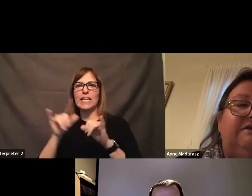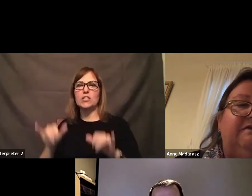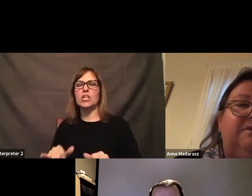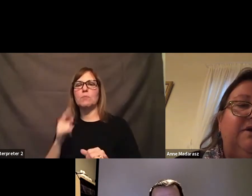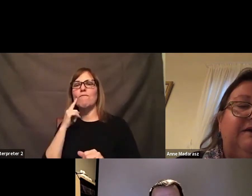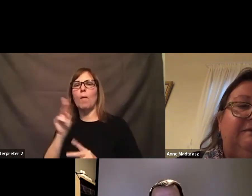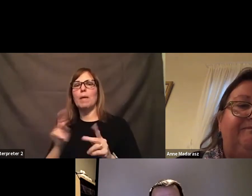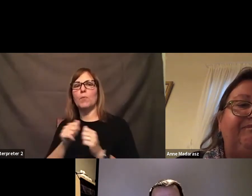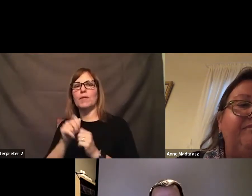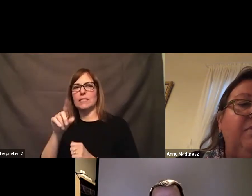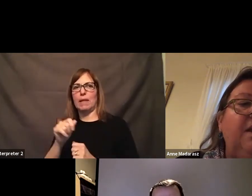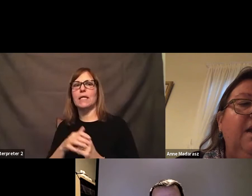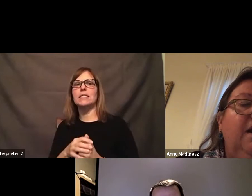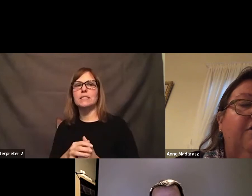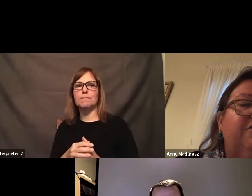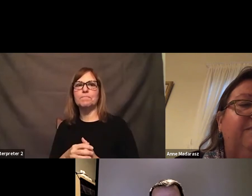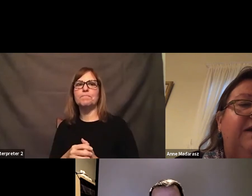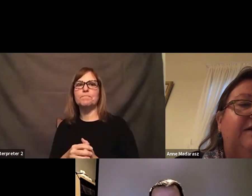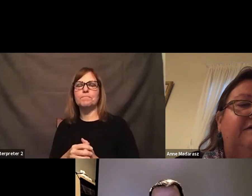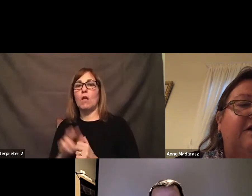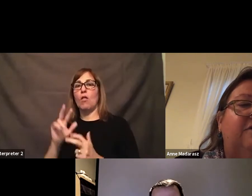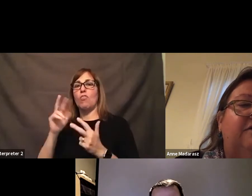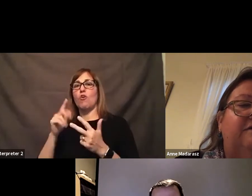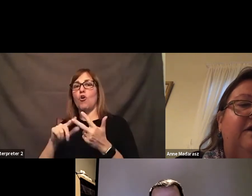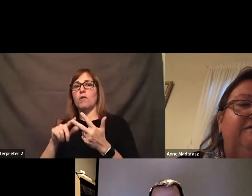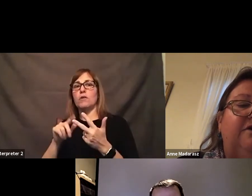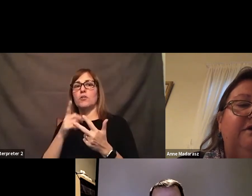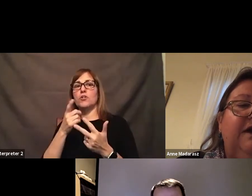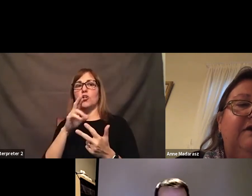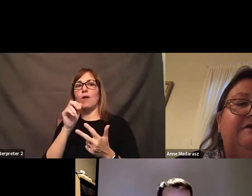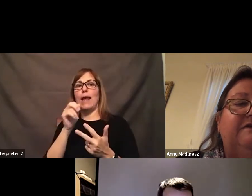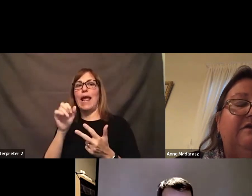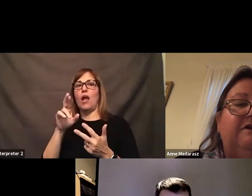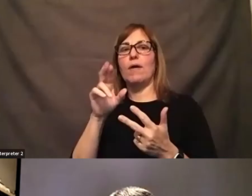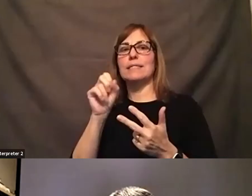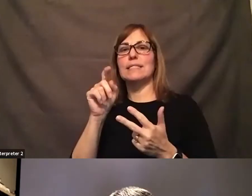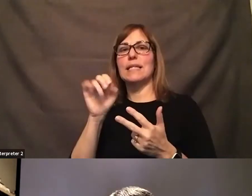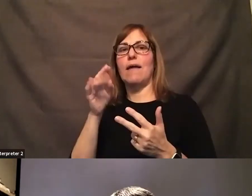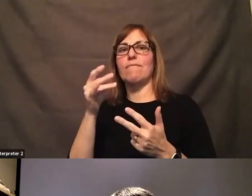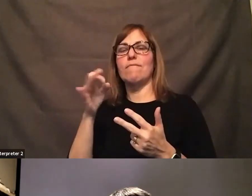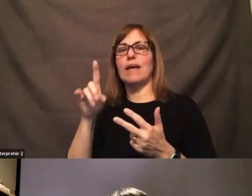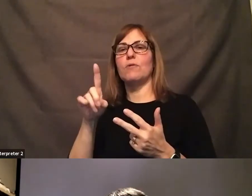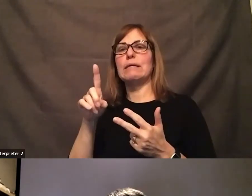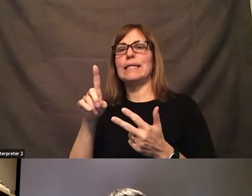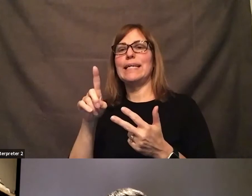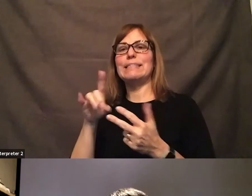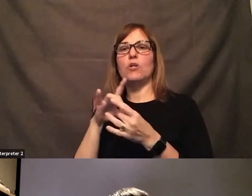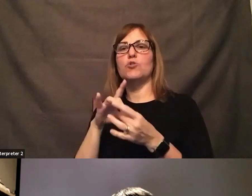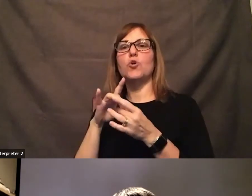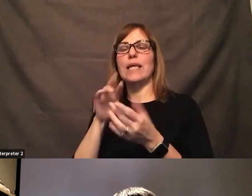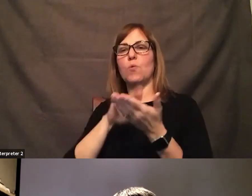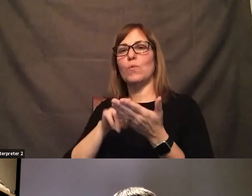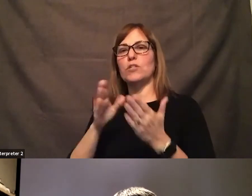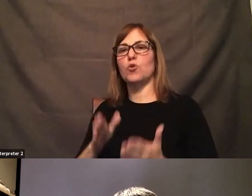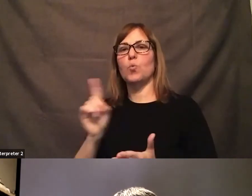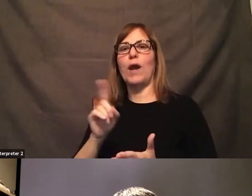persons with disabilities. Our third panelist, Dr. Aaron Steinfeld, is an associate research professor at the Robotics